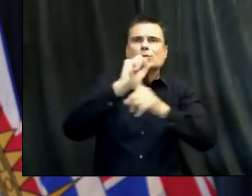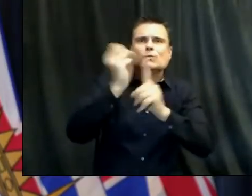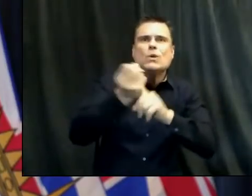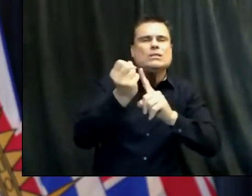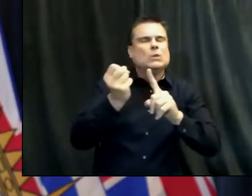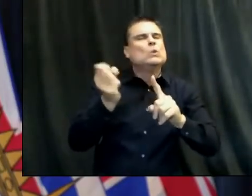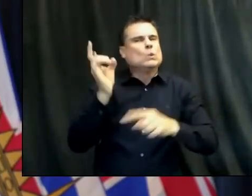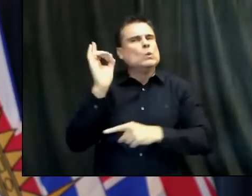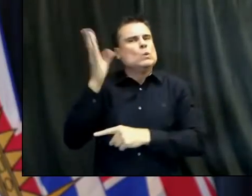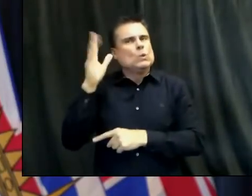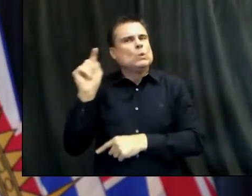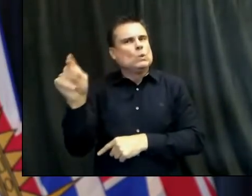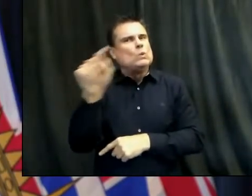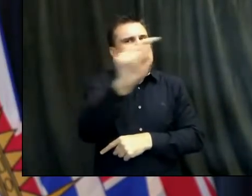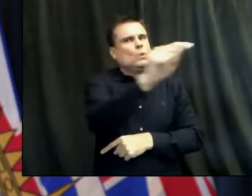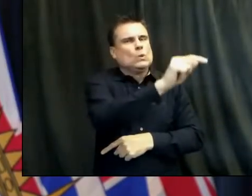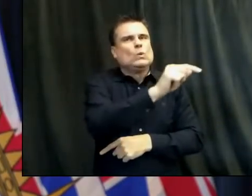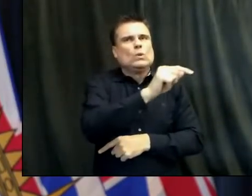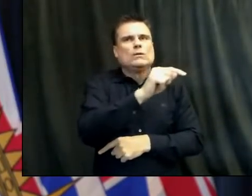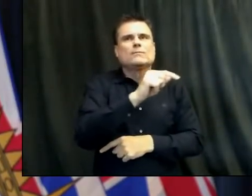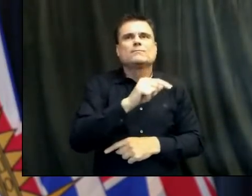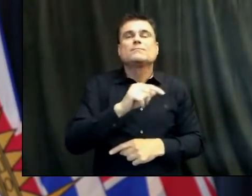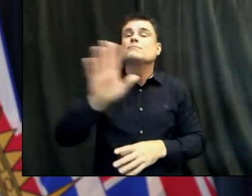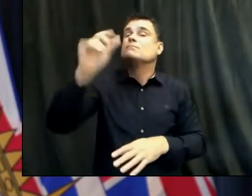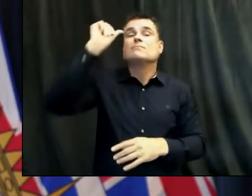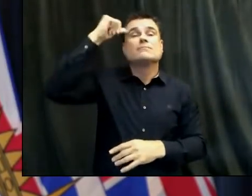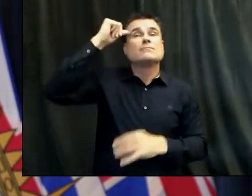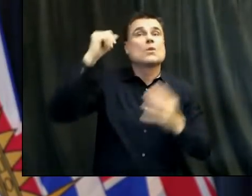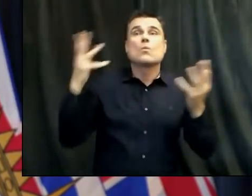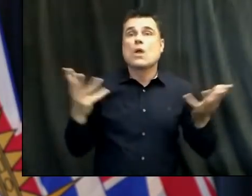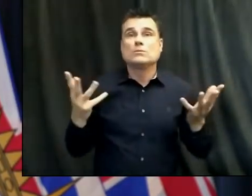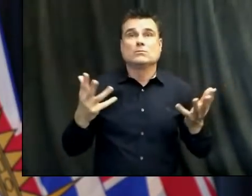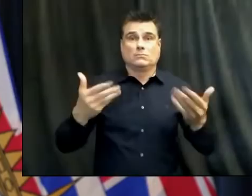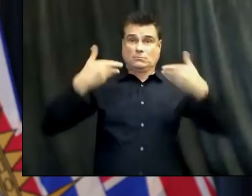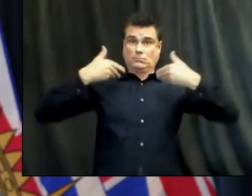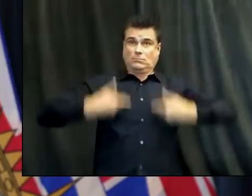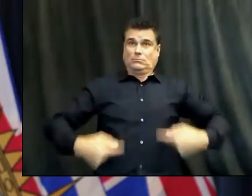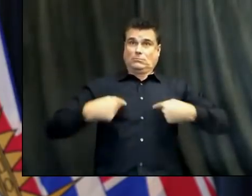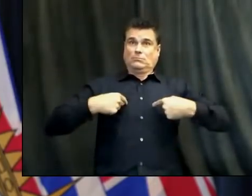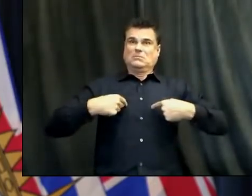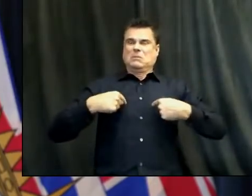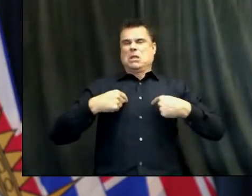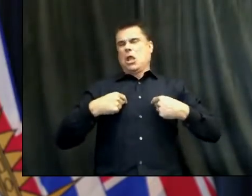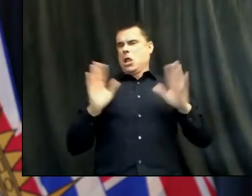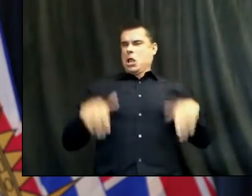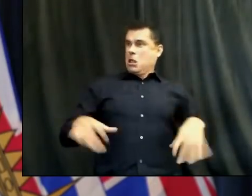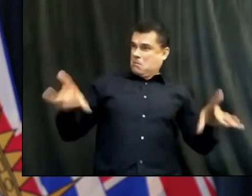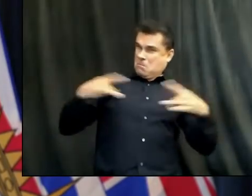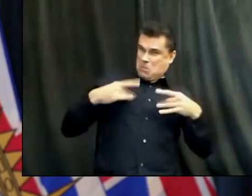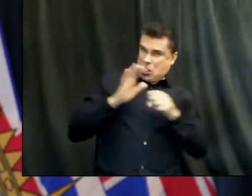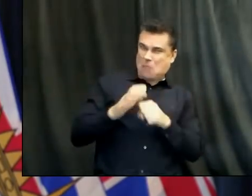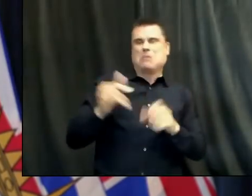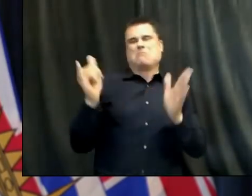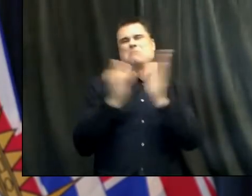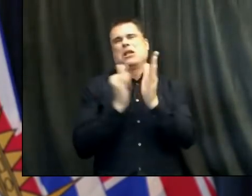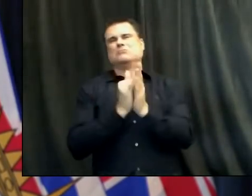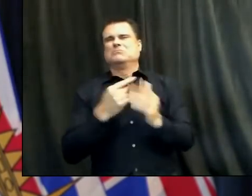to support each other. And if you are somebody who's a close contact, then there's places you can go. You